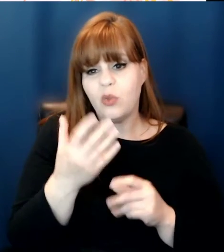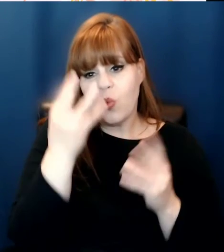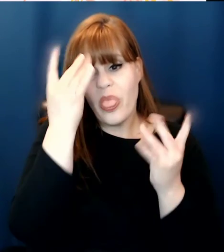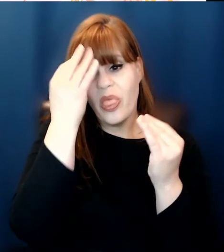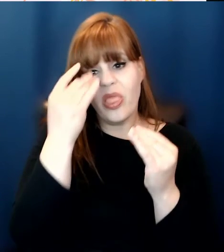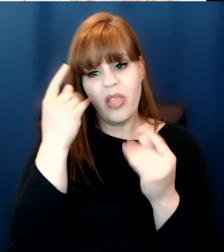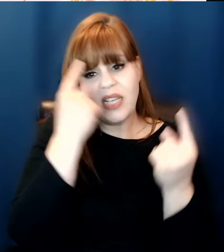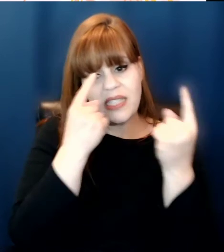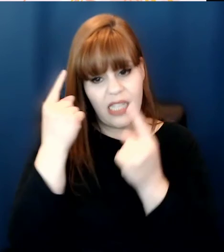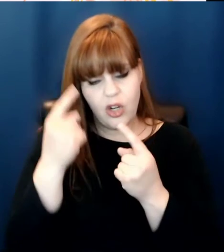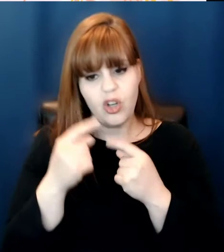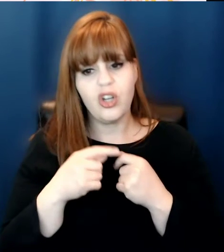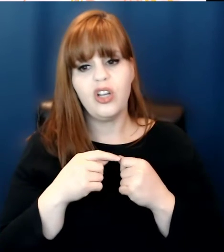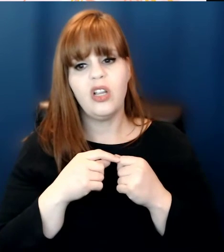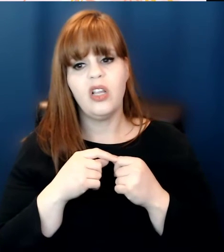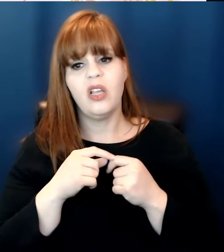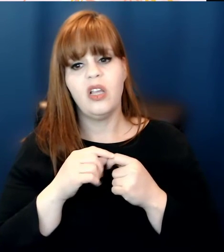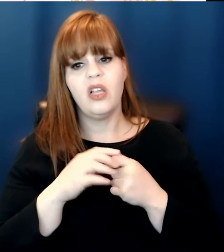think about.